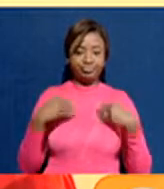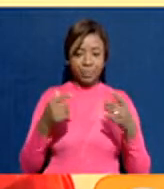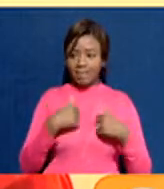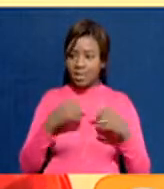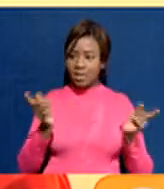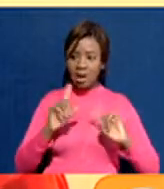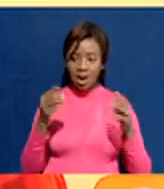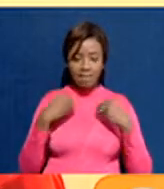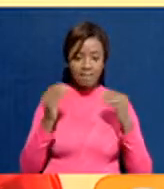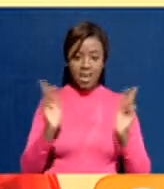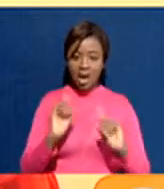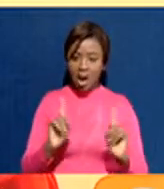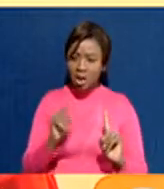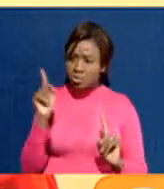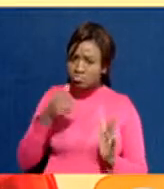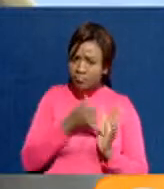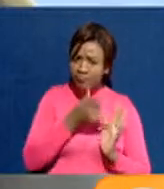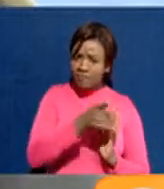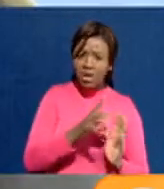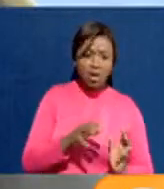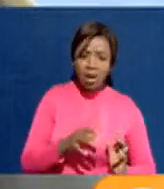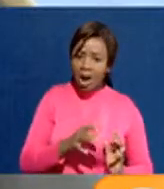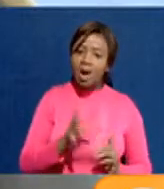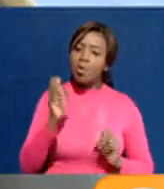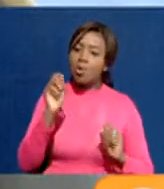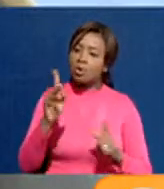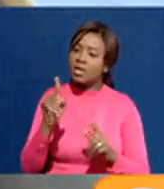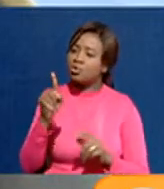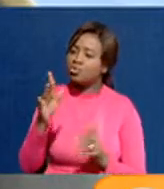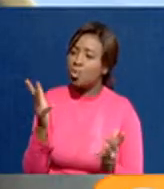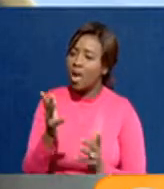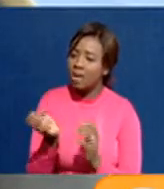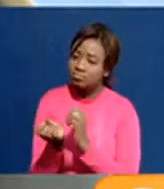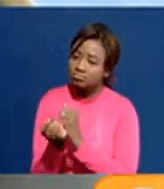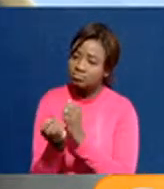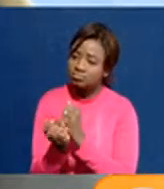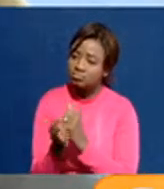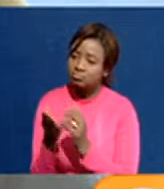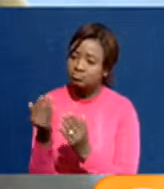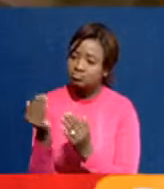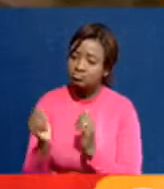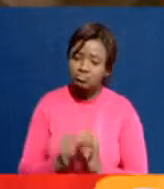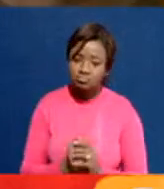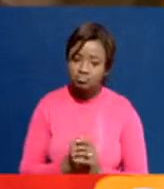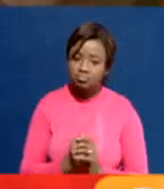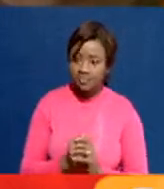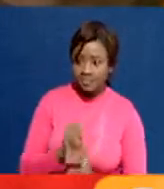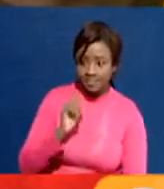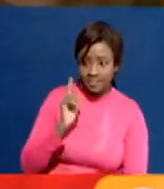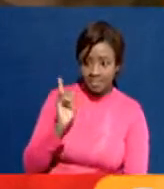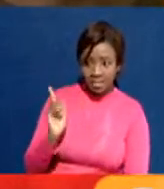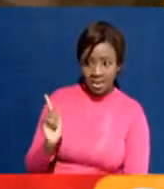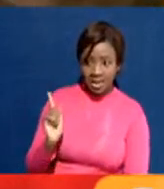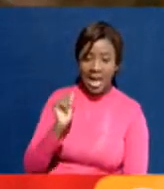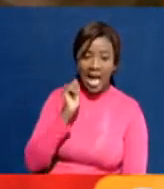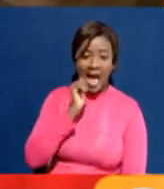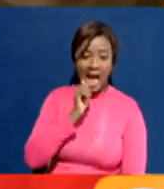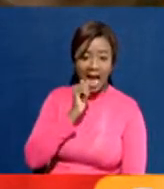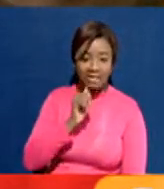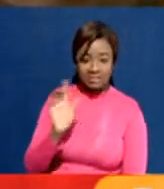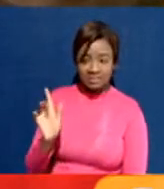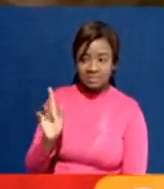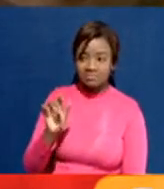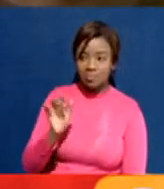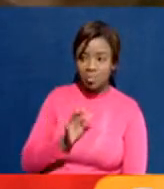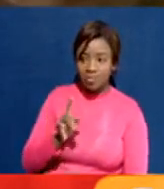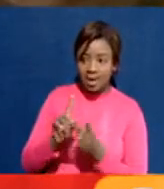against accusations of torture and causing grievous harm to the three-year-old boy in December last year. Sagini's aunt Pacifica Nyakerario